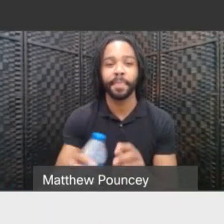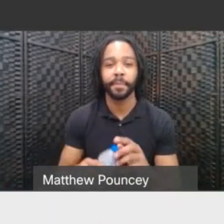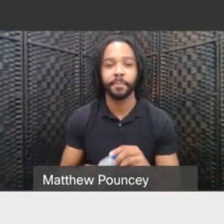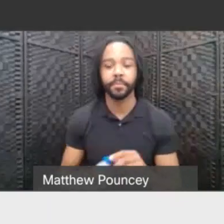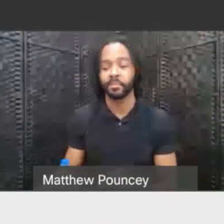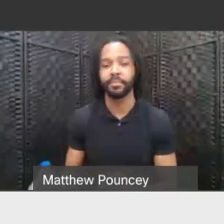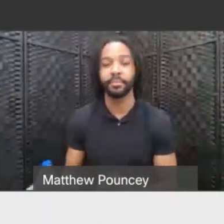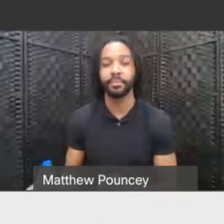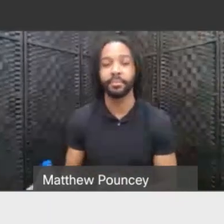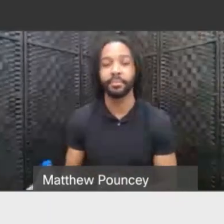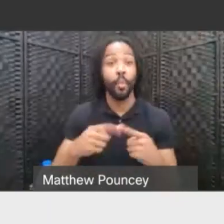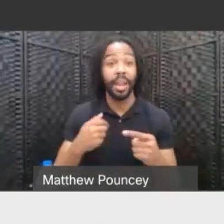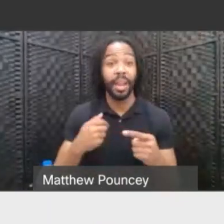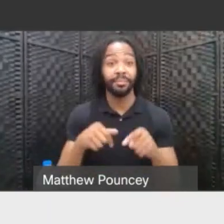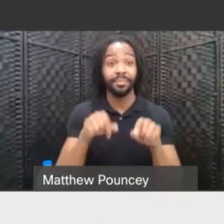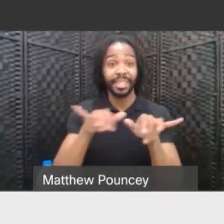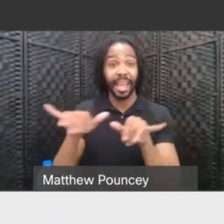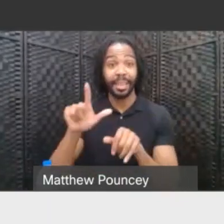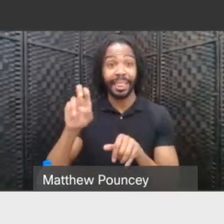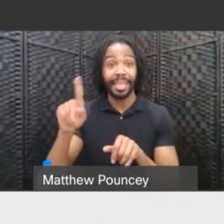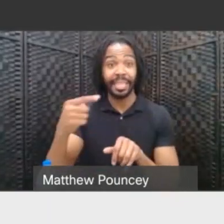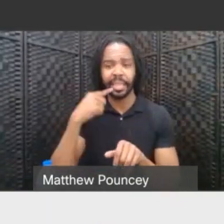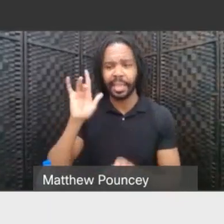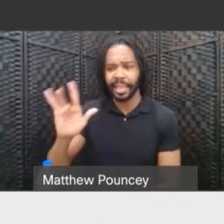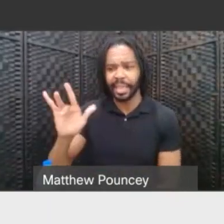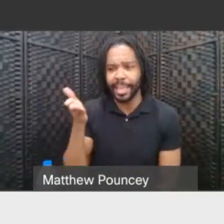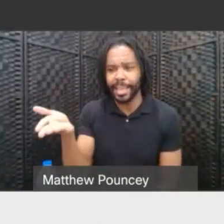When I put the link in just now, it just said click here.